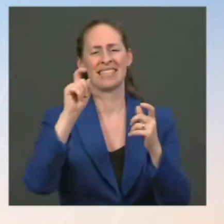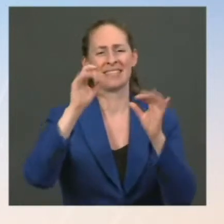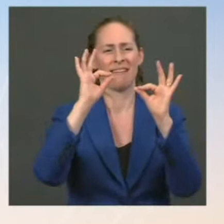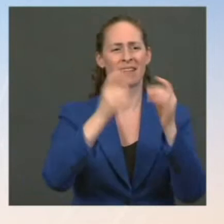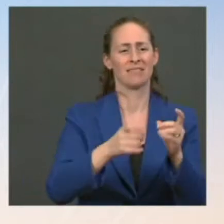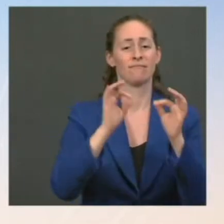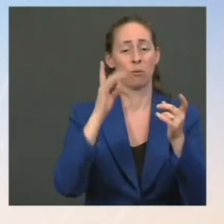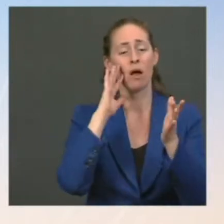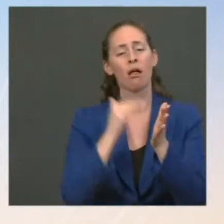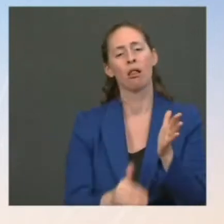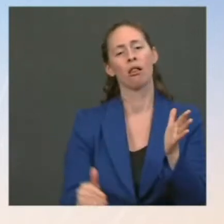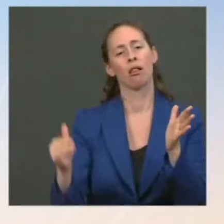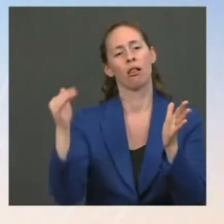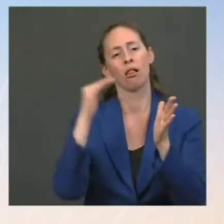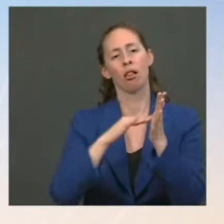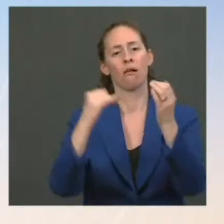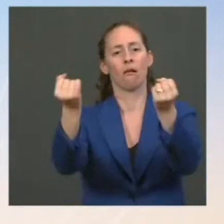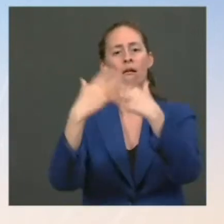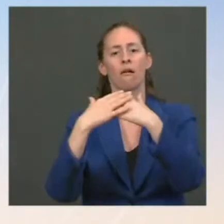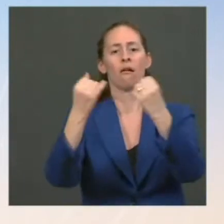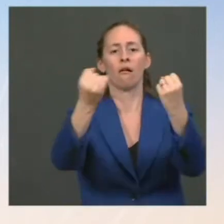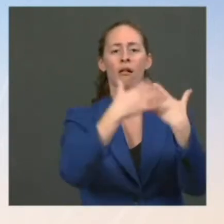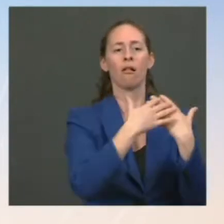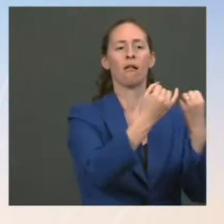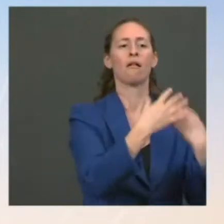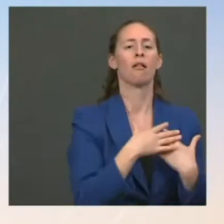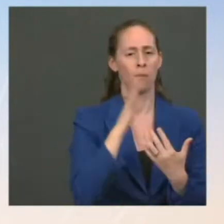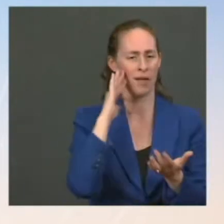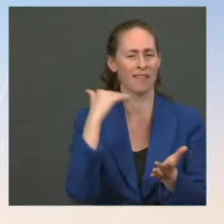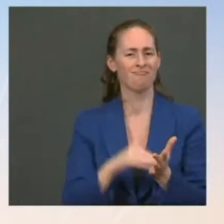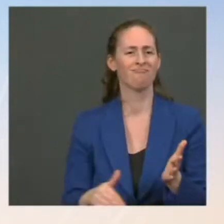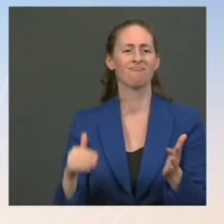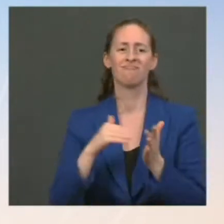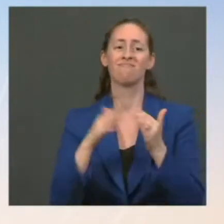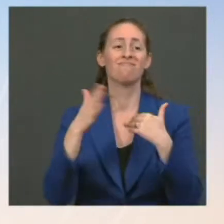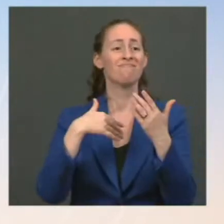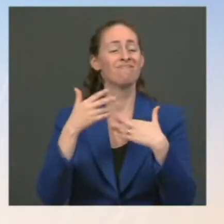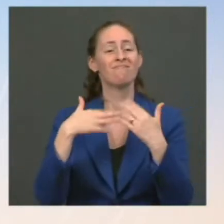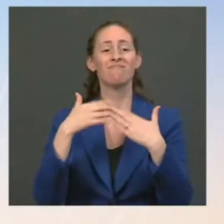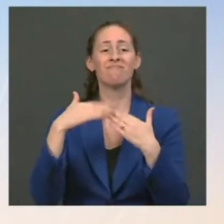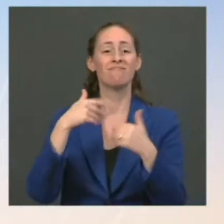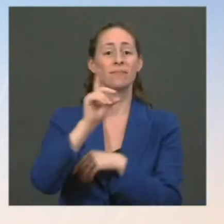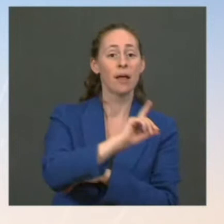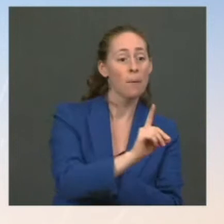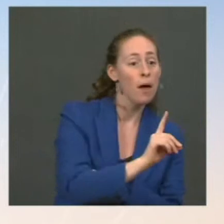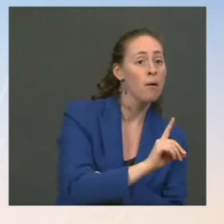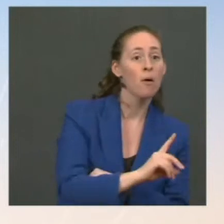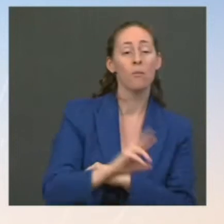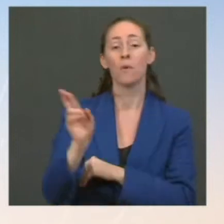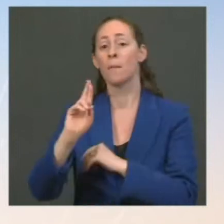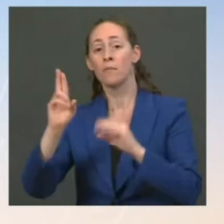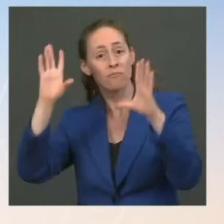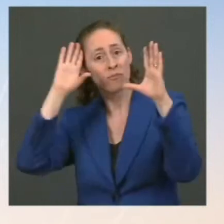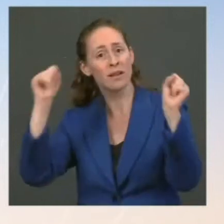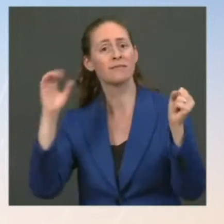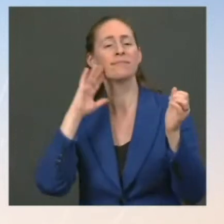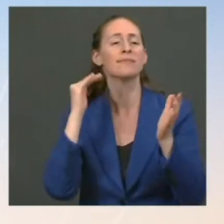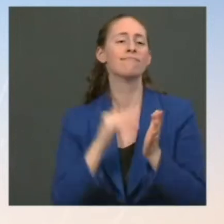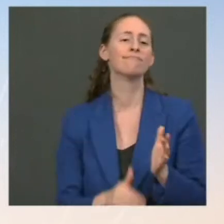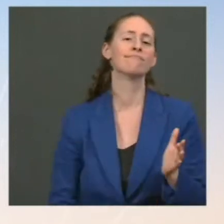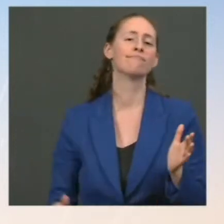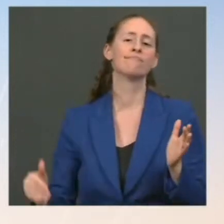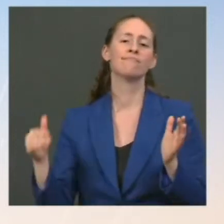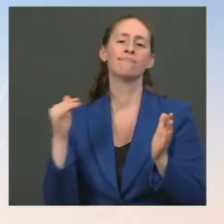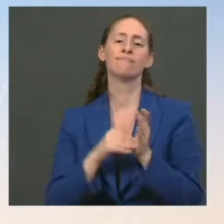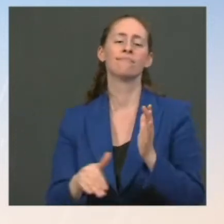like this. And we've seen them across Democratic and Republican presidents. So our objective continues to